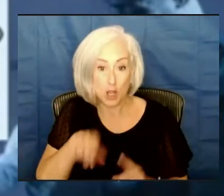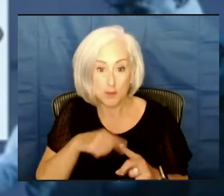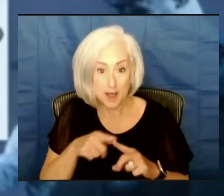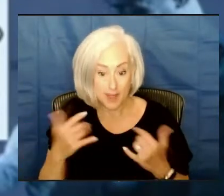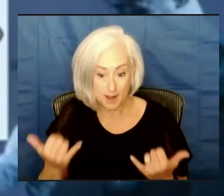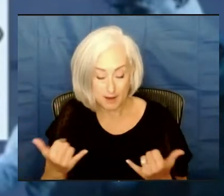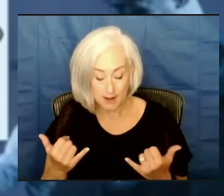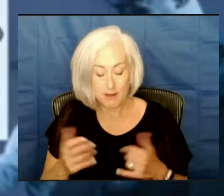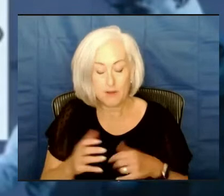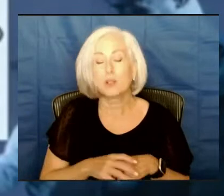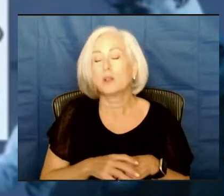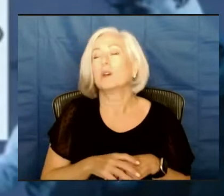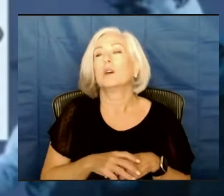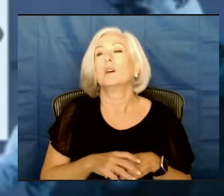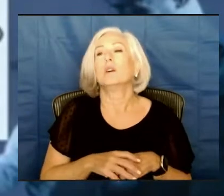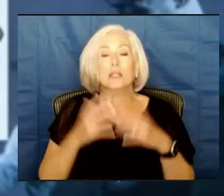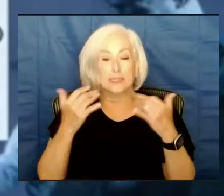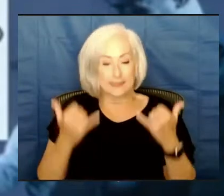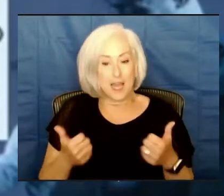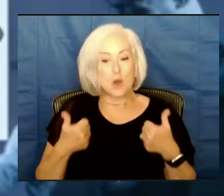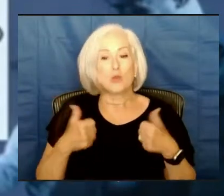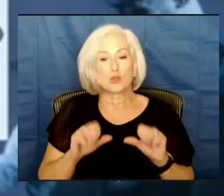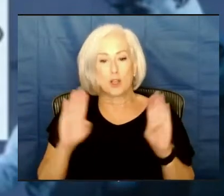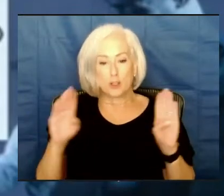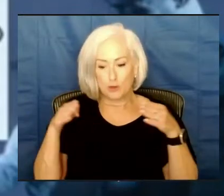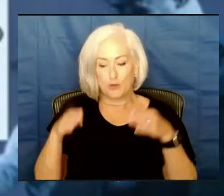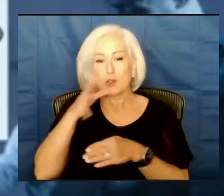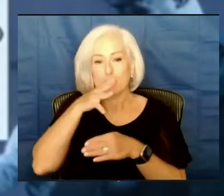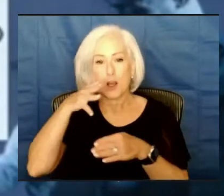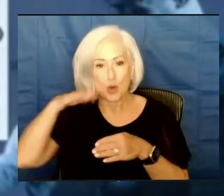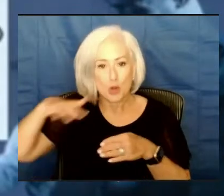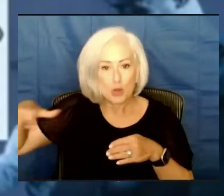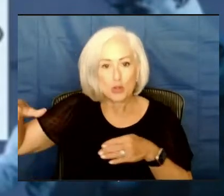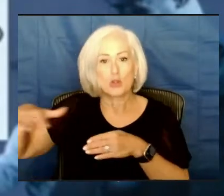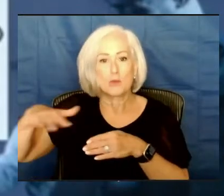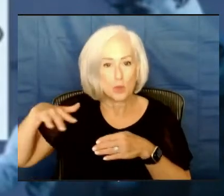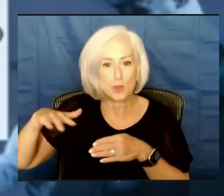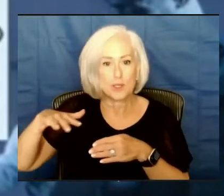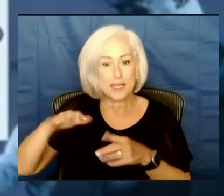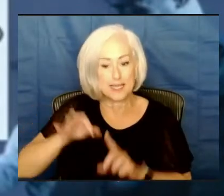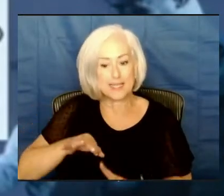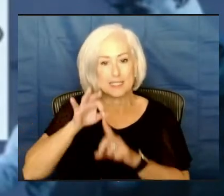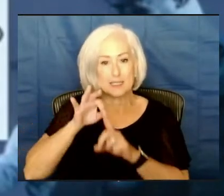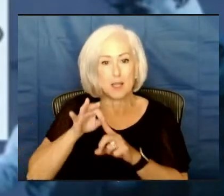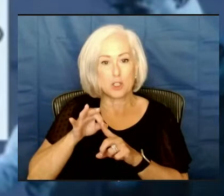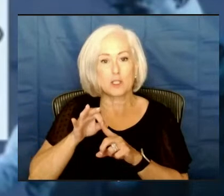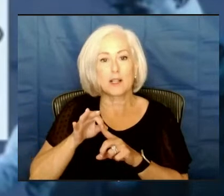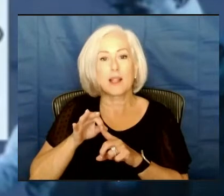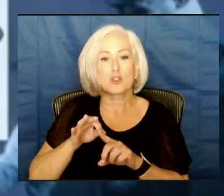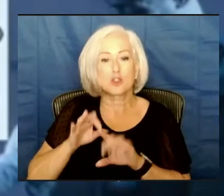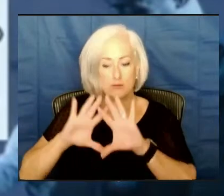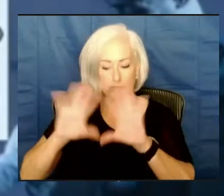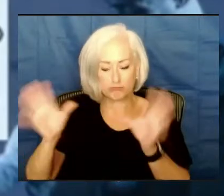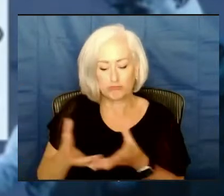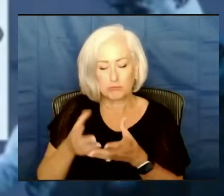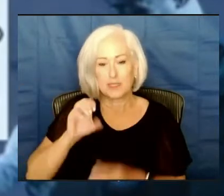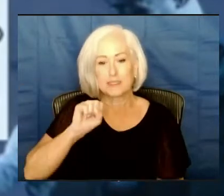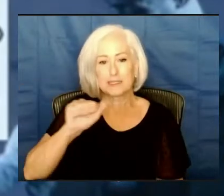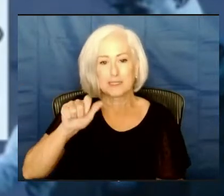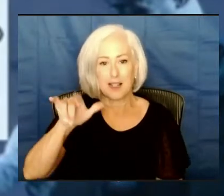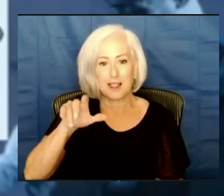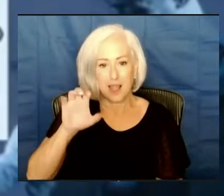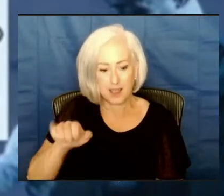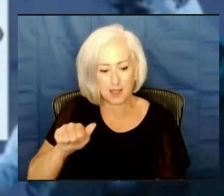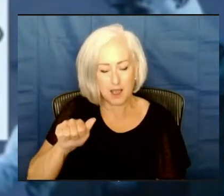have some focuses on our rural community, particularly in population health in Salina. We have that focus on rural health